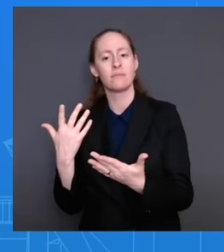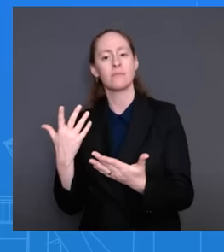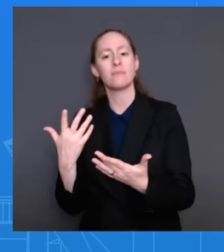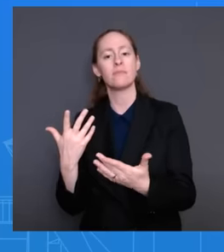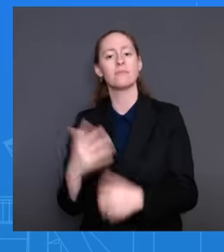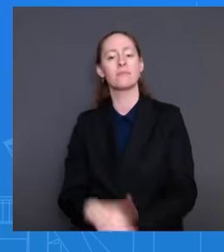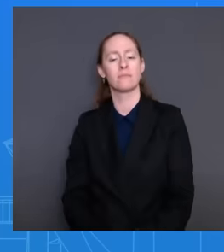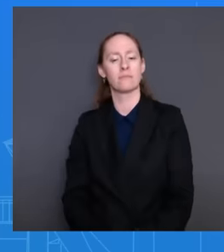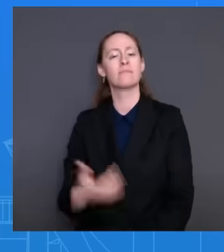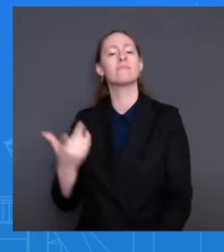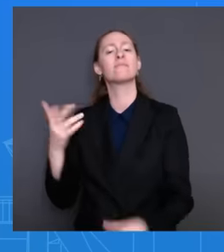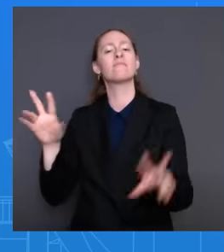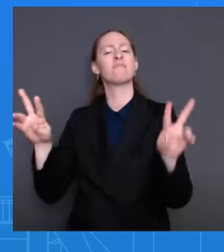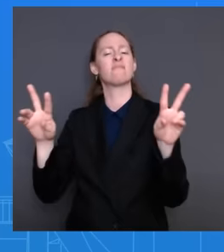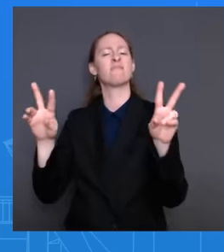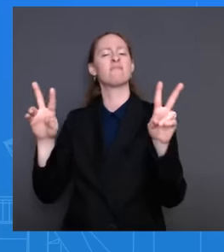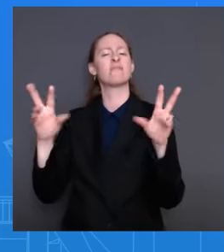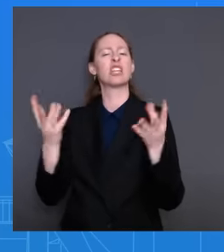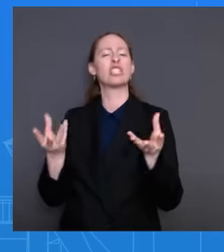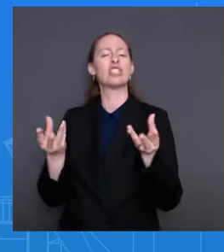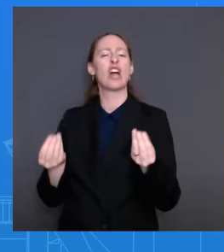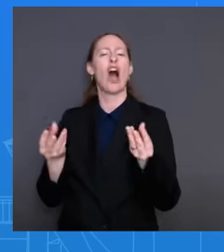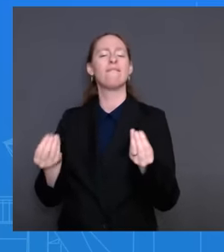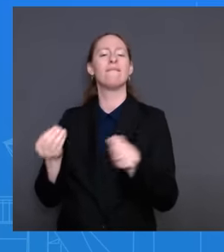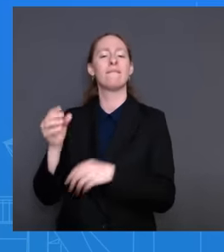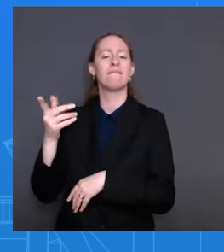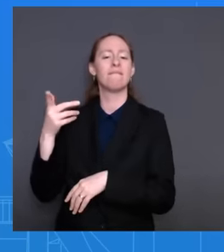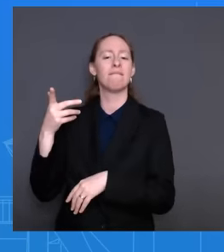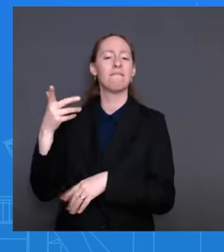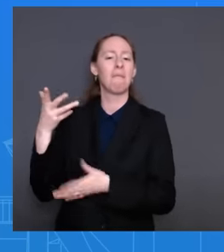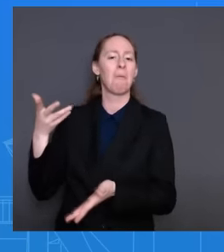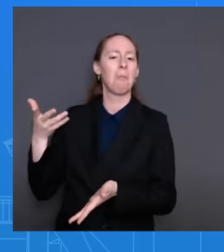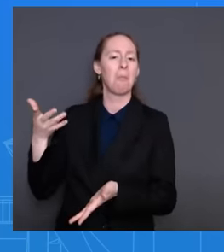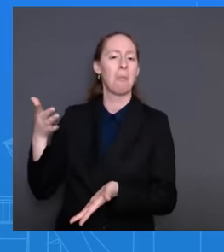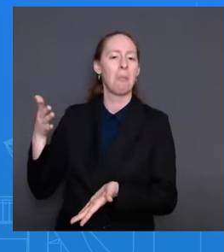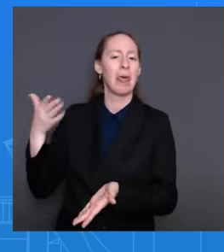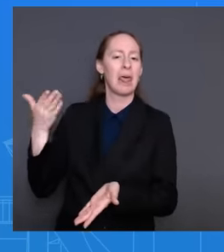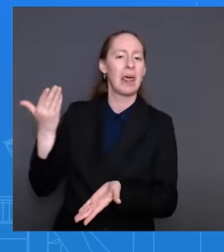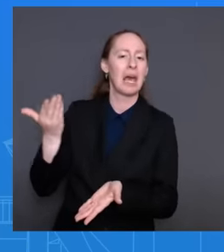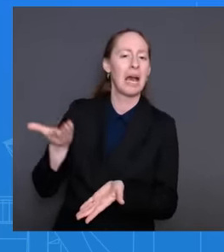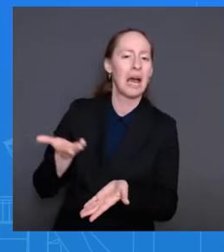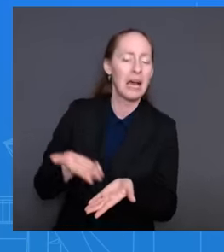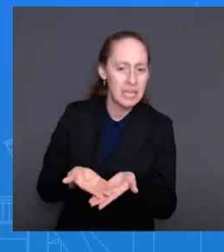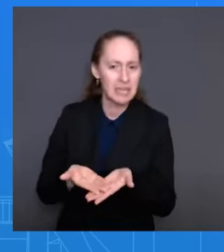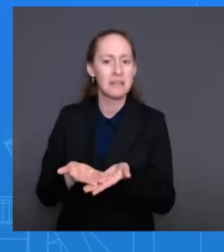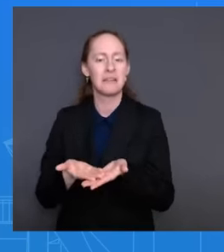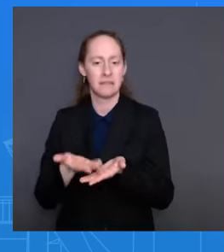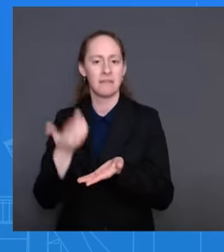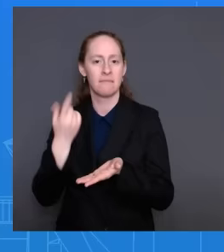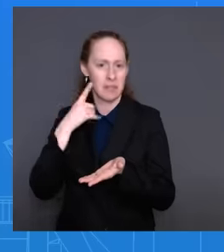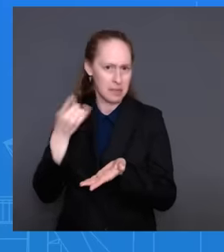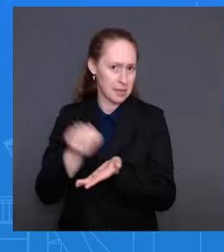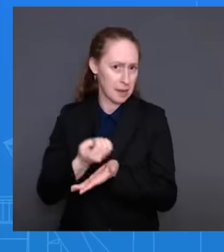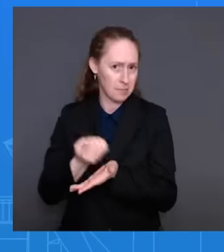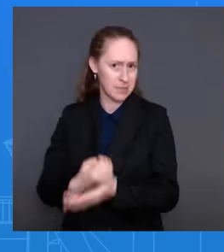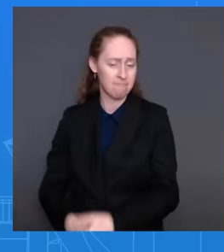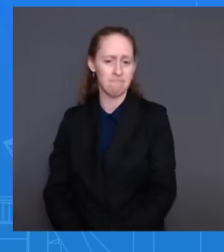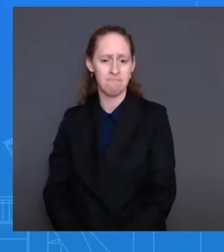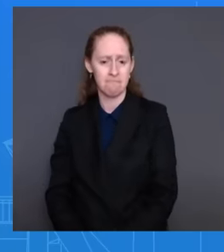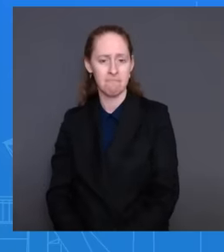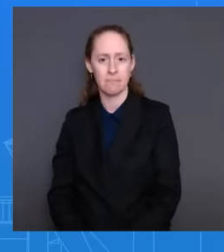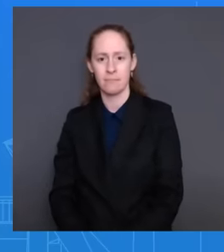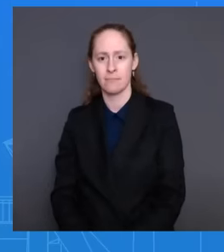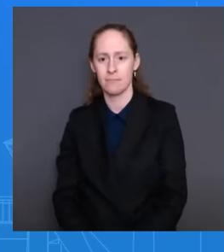able to move out of this inflationary period. I guess I want to understand from you all, what makes you so confident that a soft landing